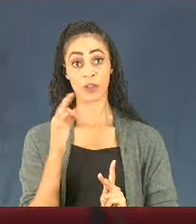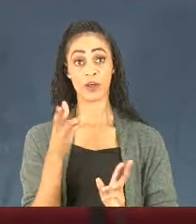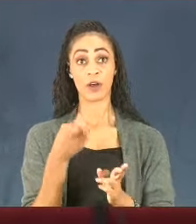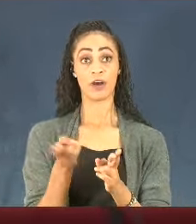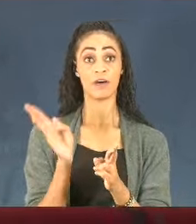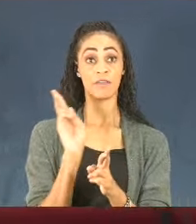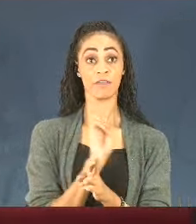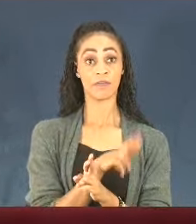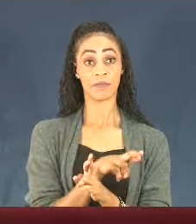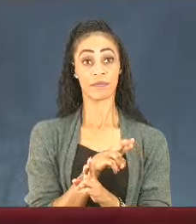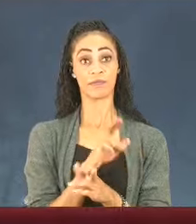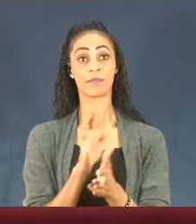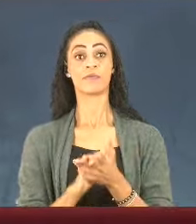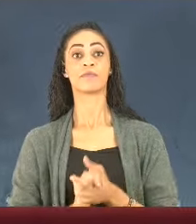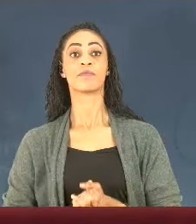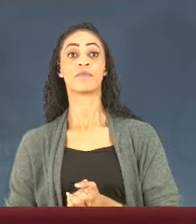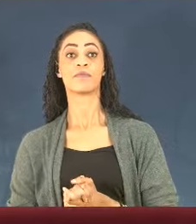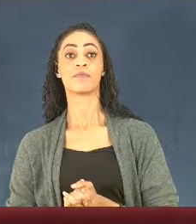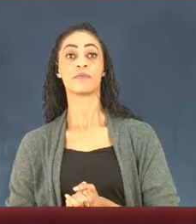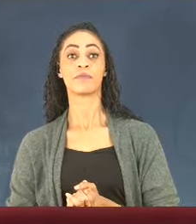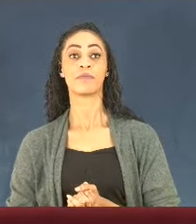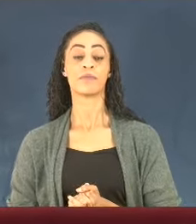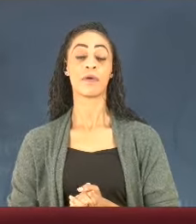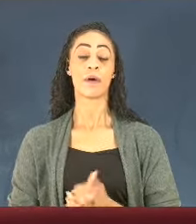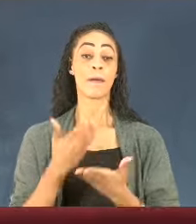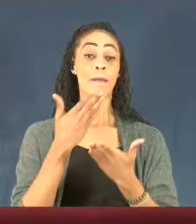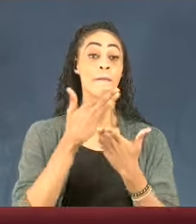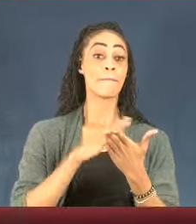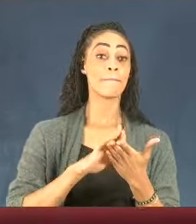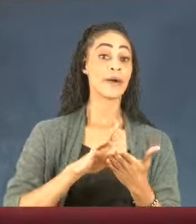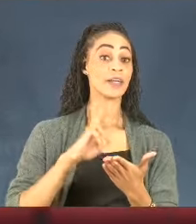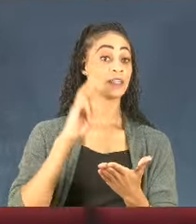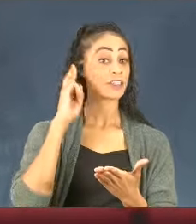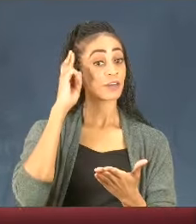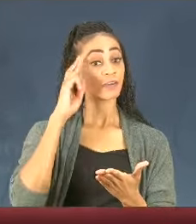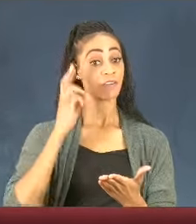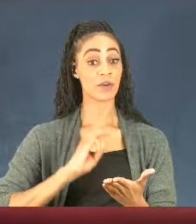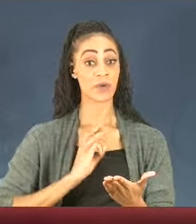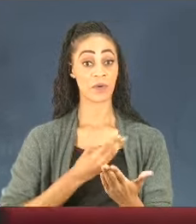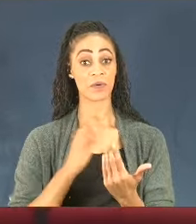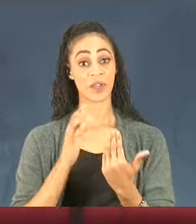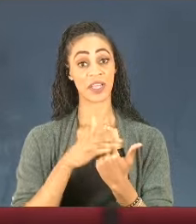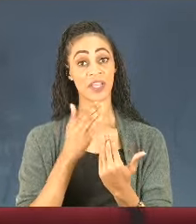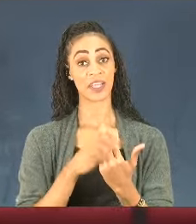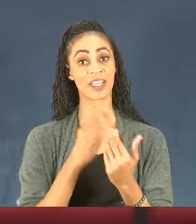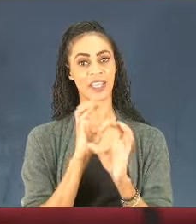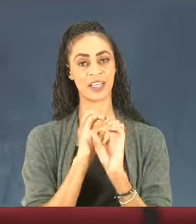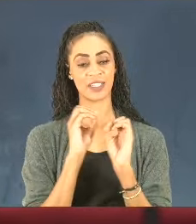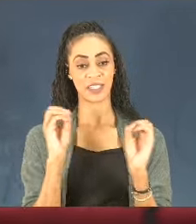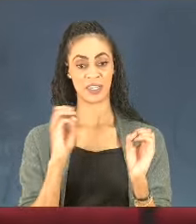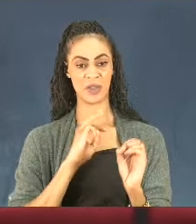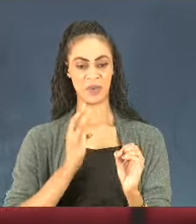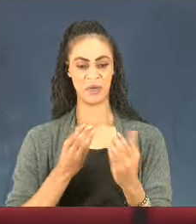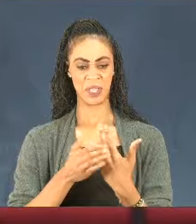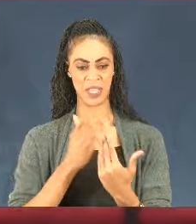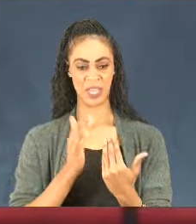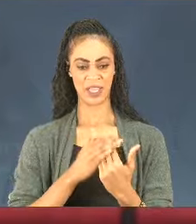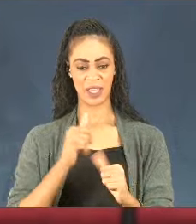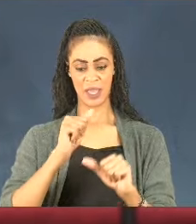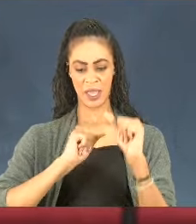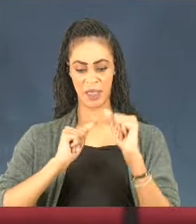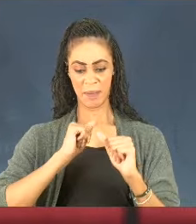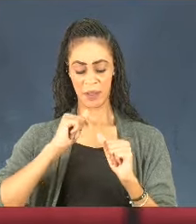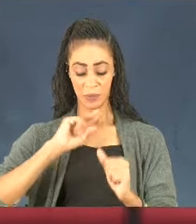See, this is the thing. I think that part of the reason why we don't care about this world that much is because we care way too much about us.